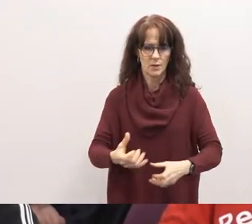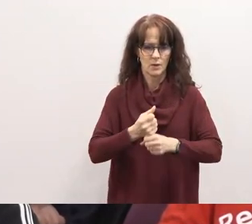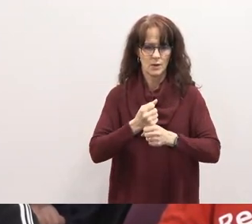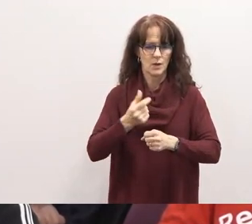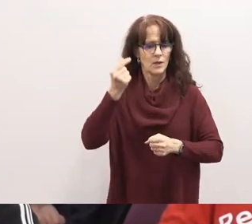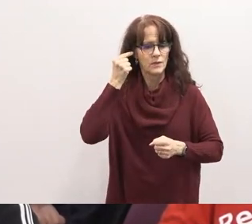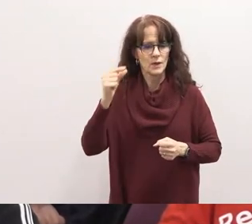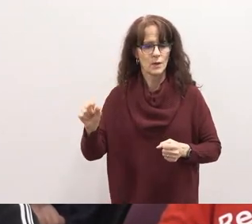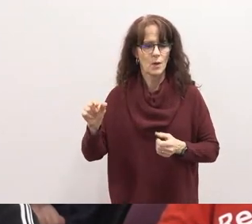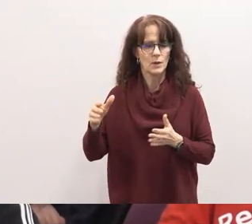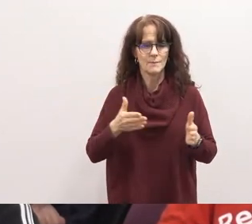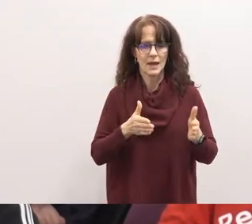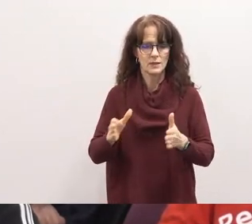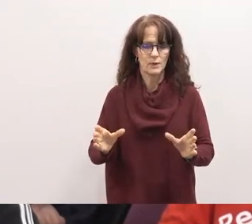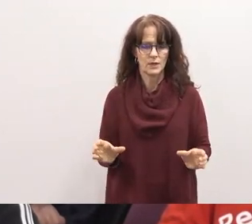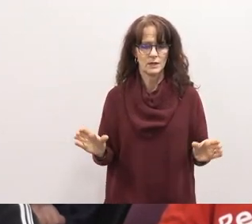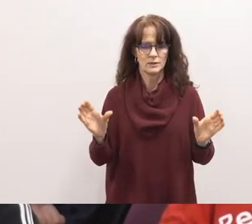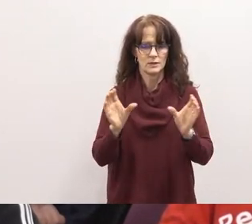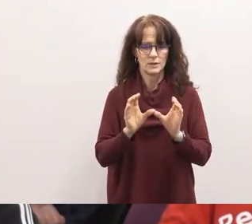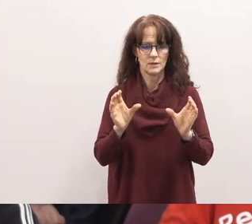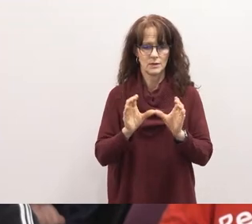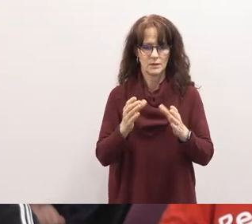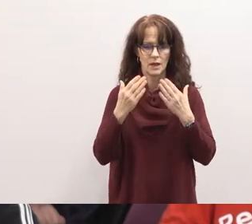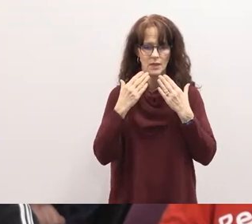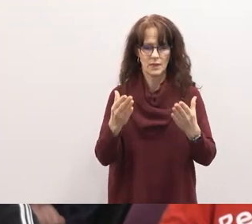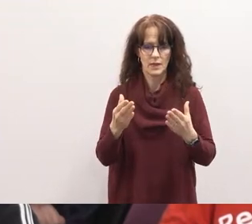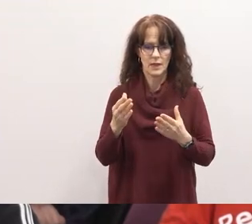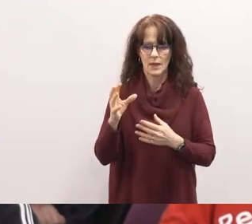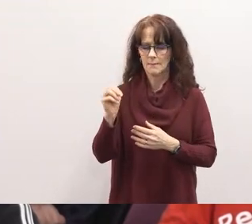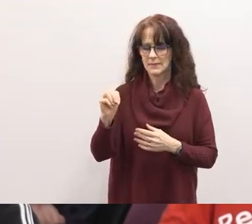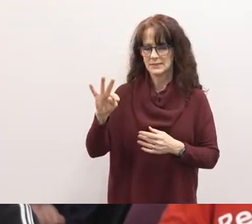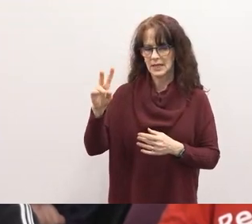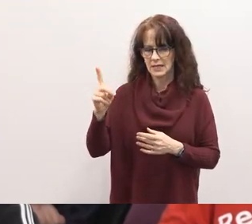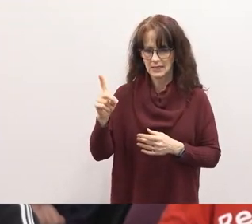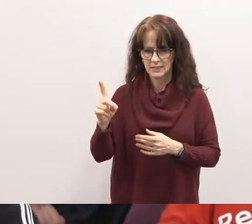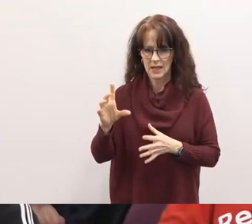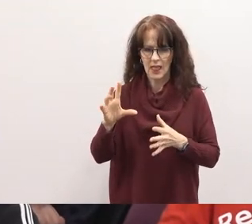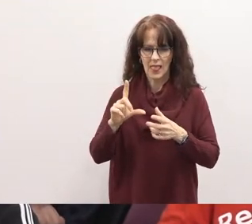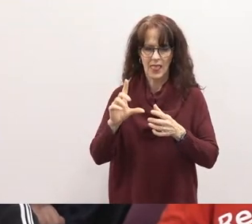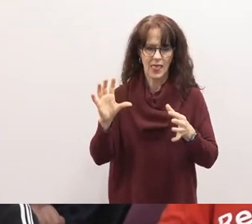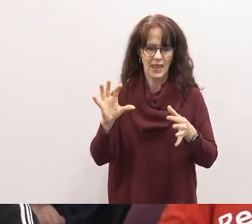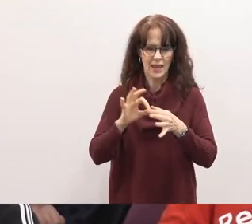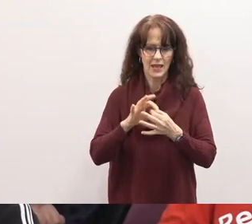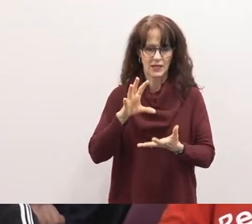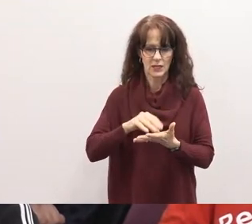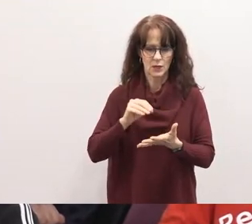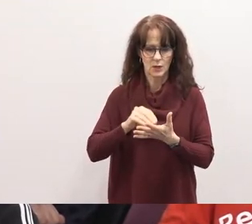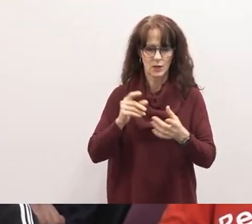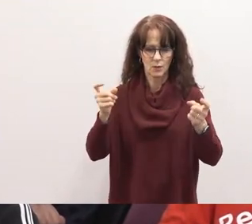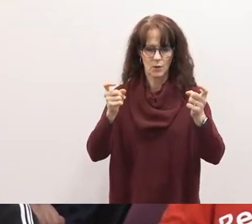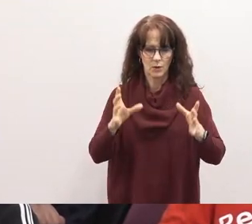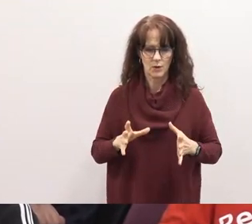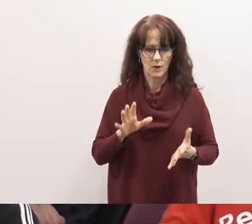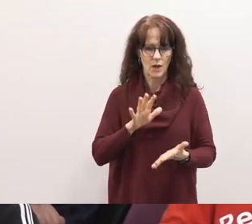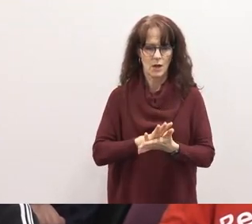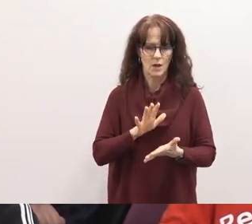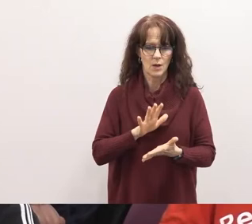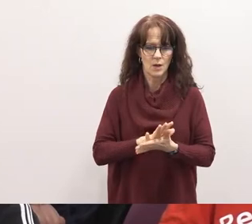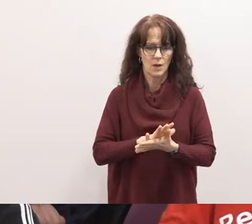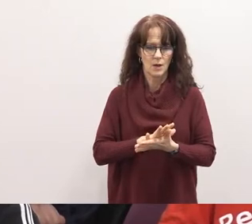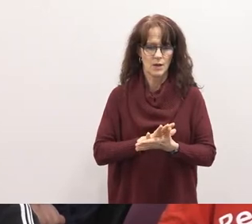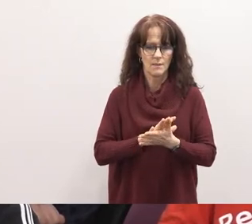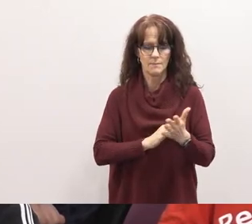Gold Pathway Certification thanks to Mrs. Saeed, our Linked Learning Coordinator, and that our school is within the